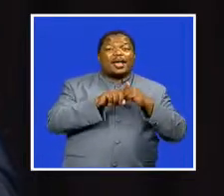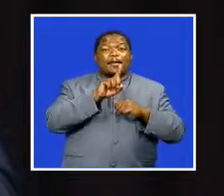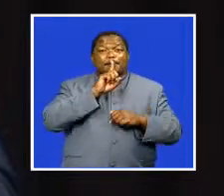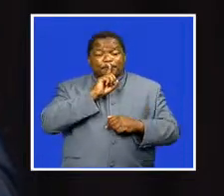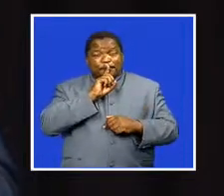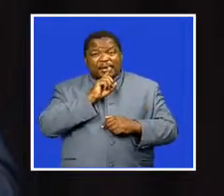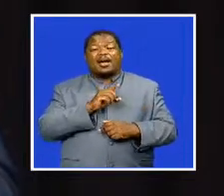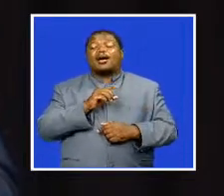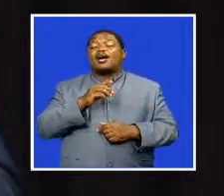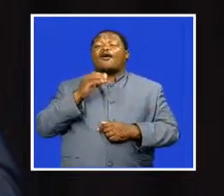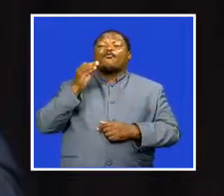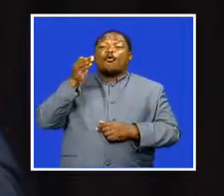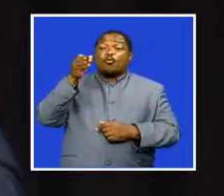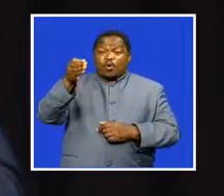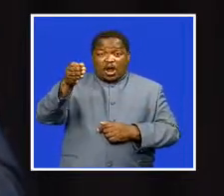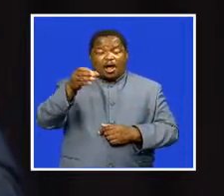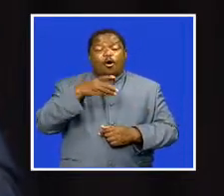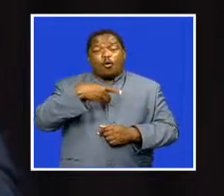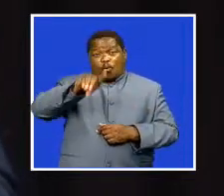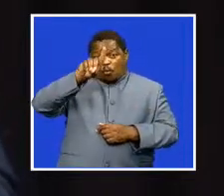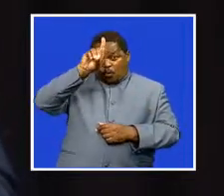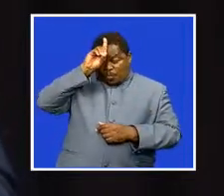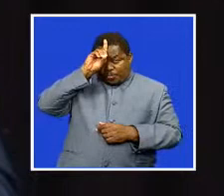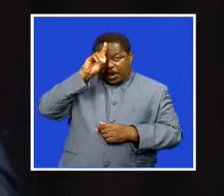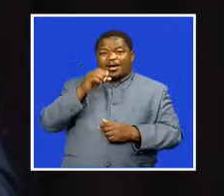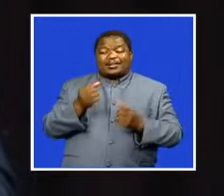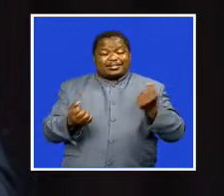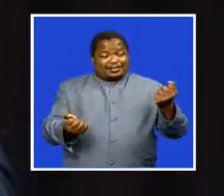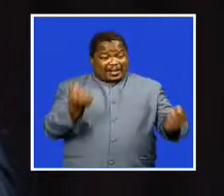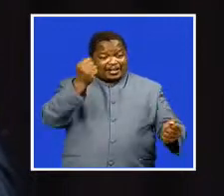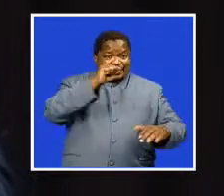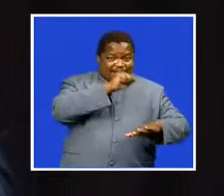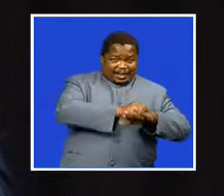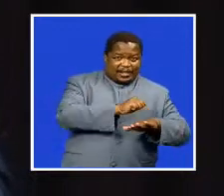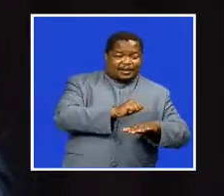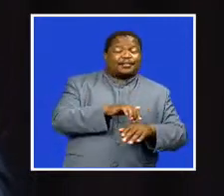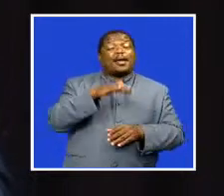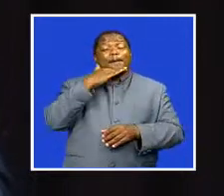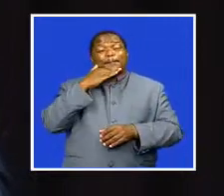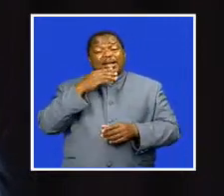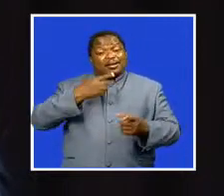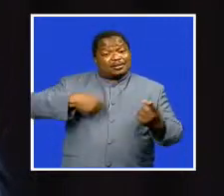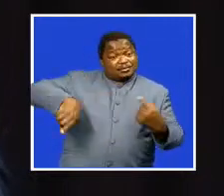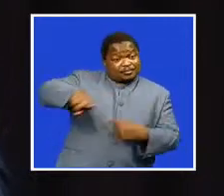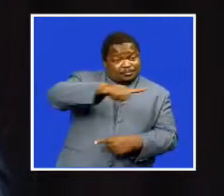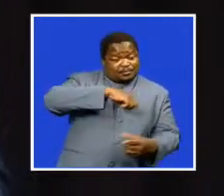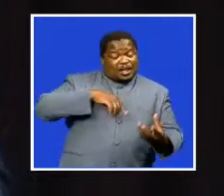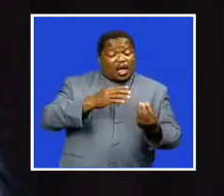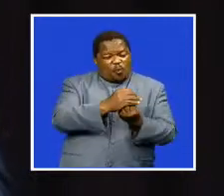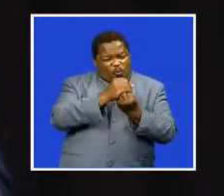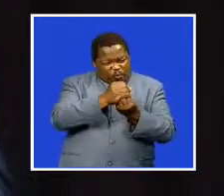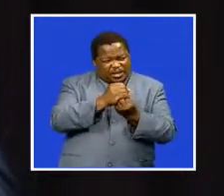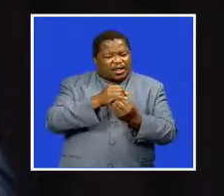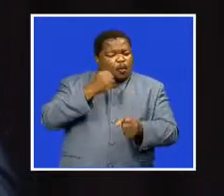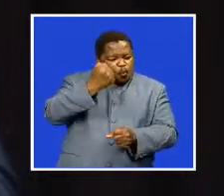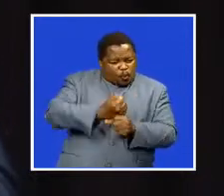light if we work together. Most importantly,